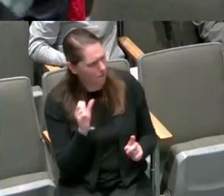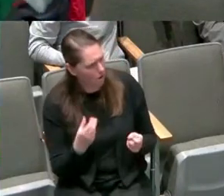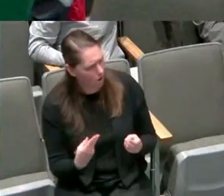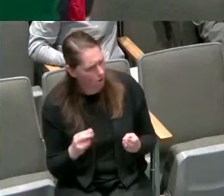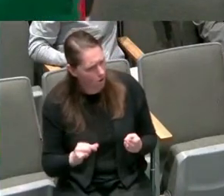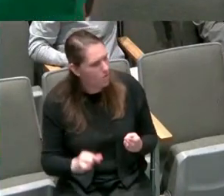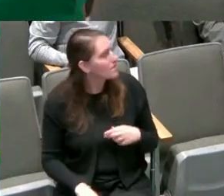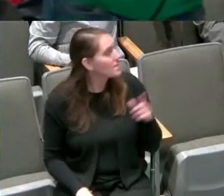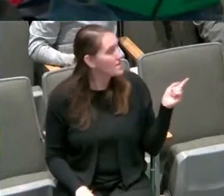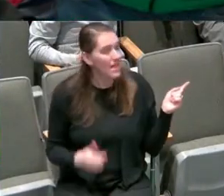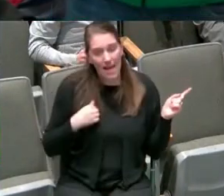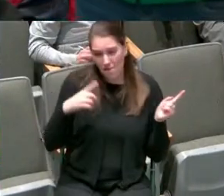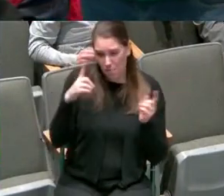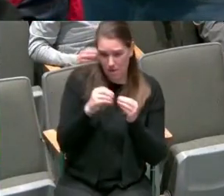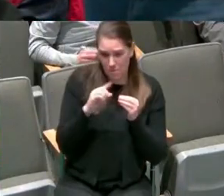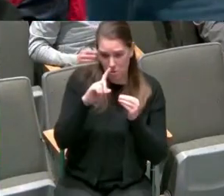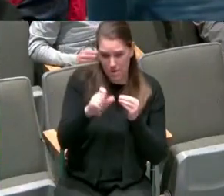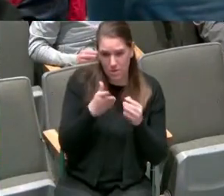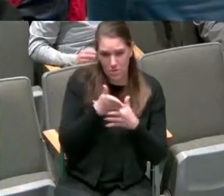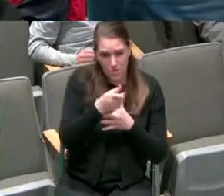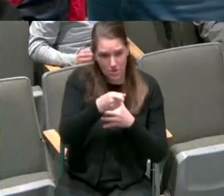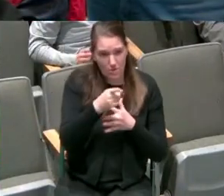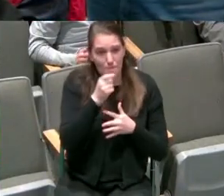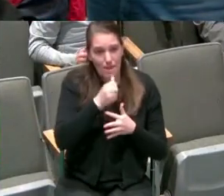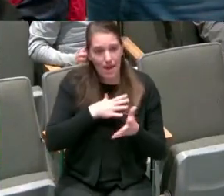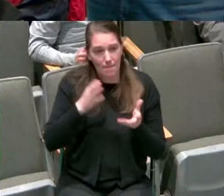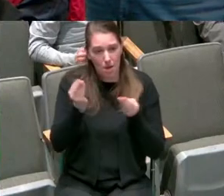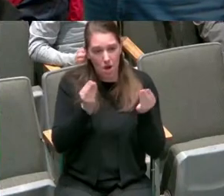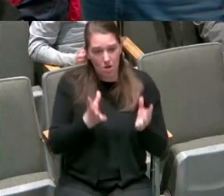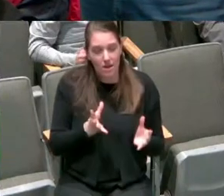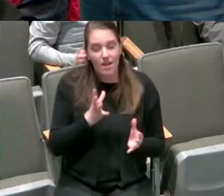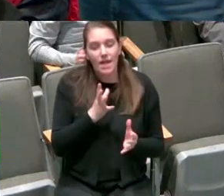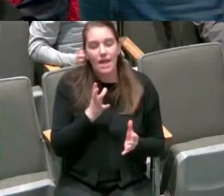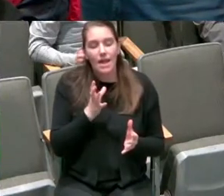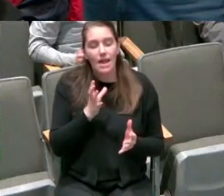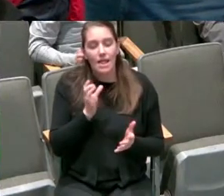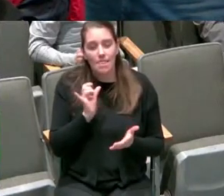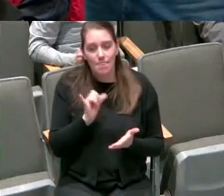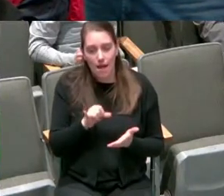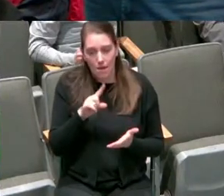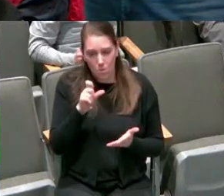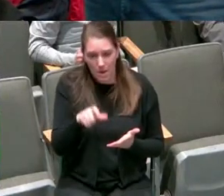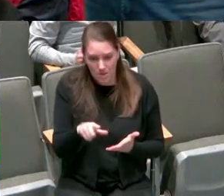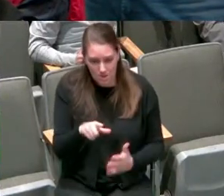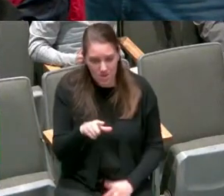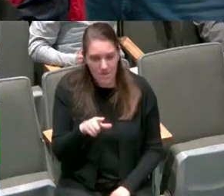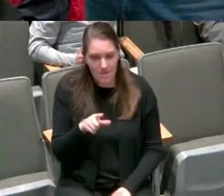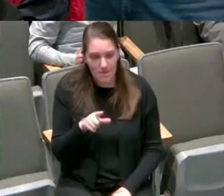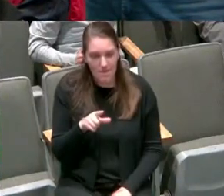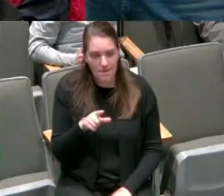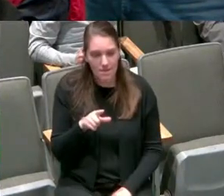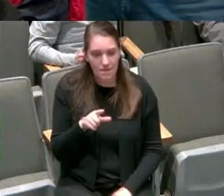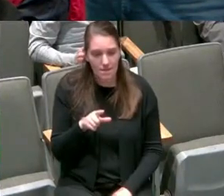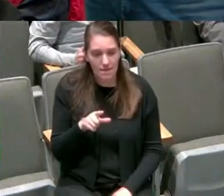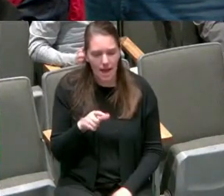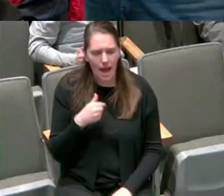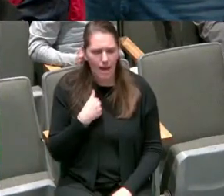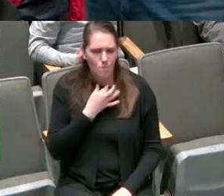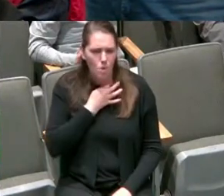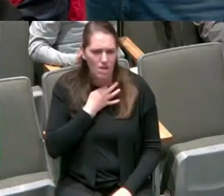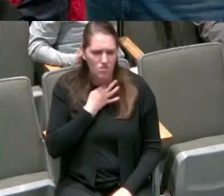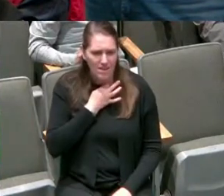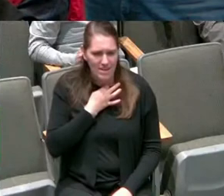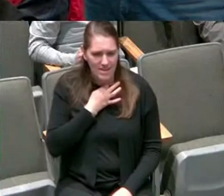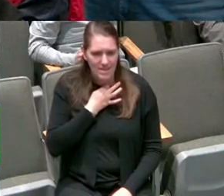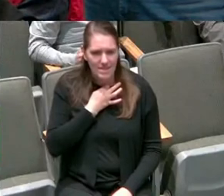so I have one more question through you madam moderator and that is um I'm wondering if